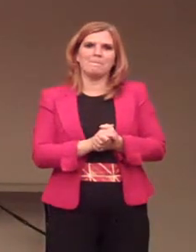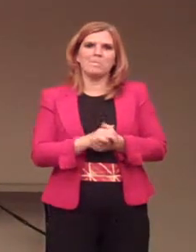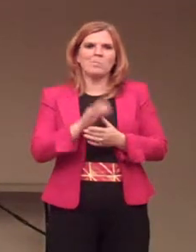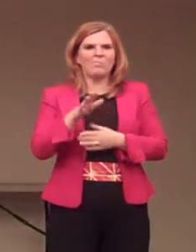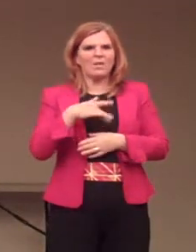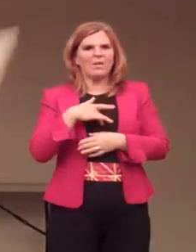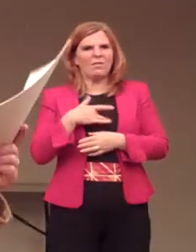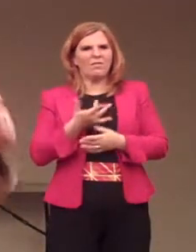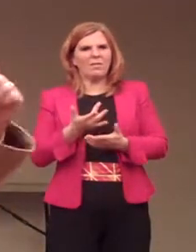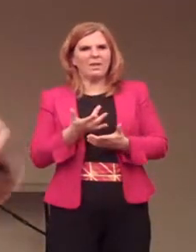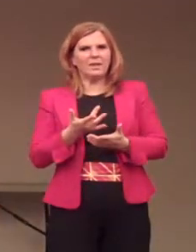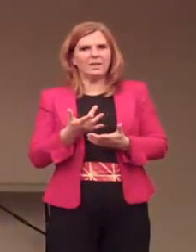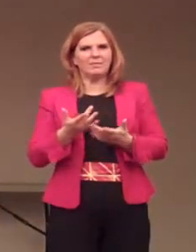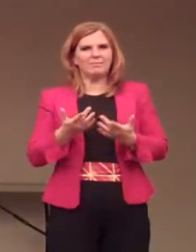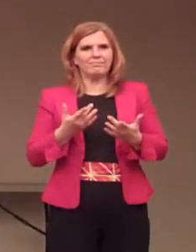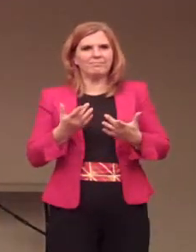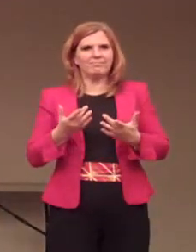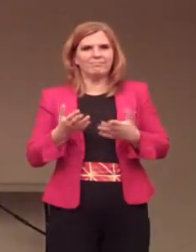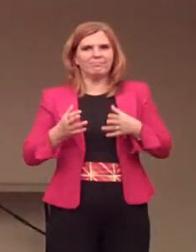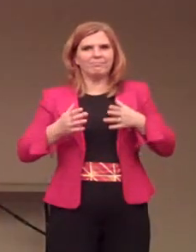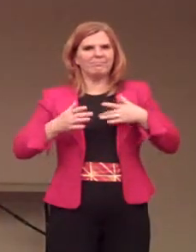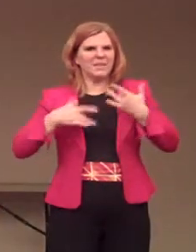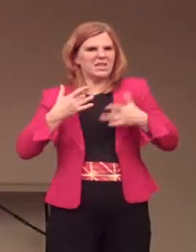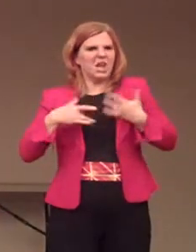They're feeling,